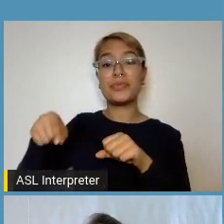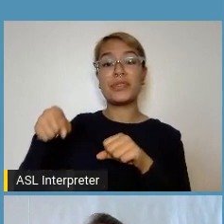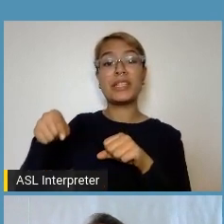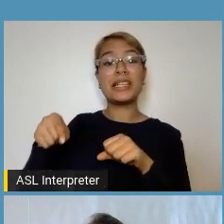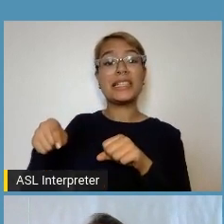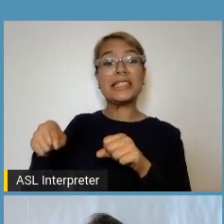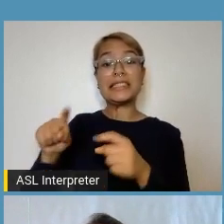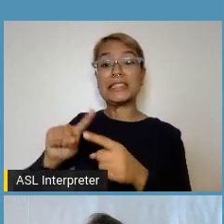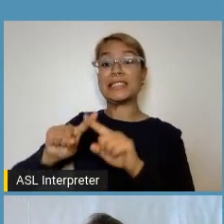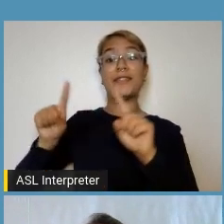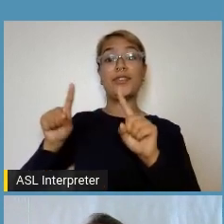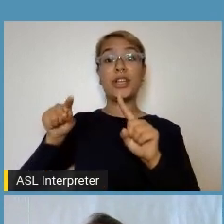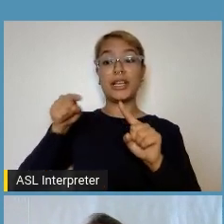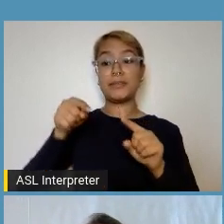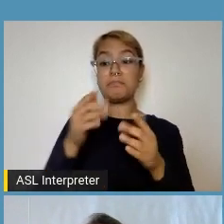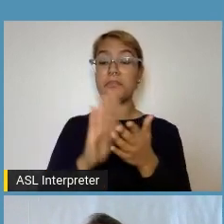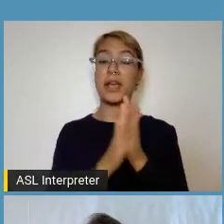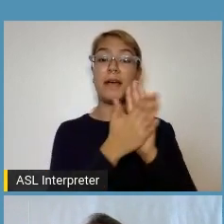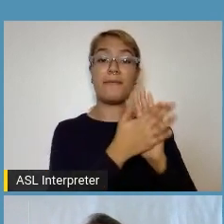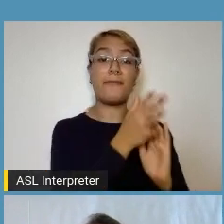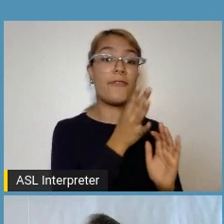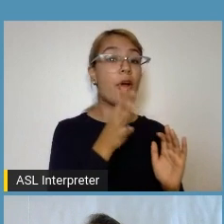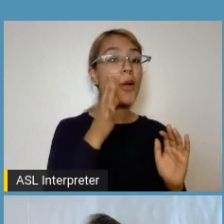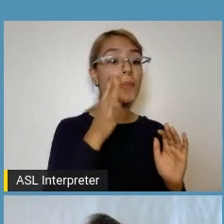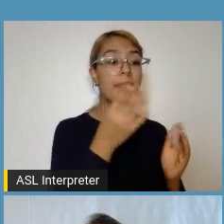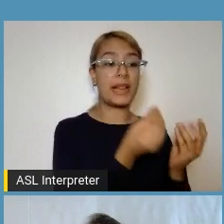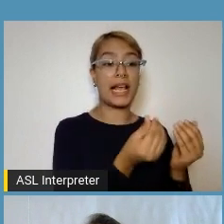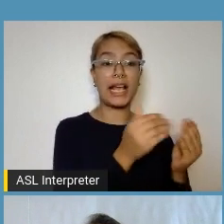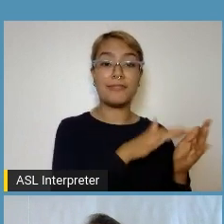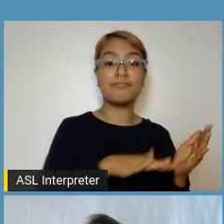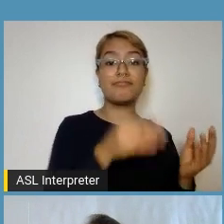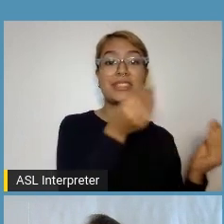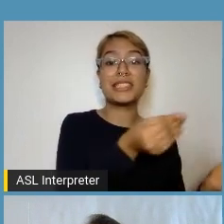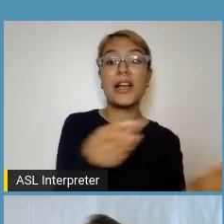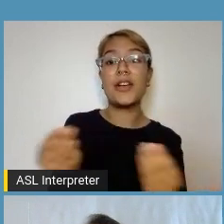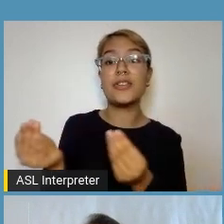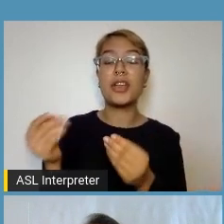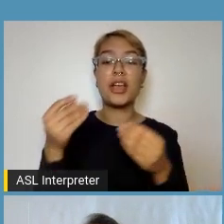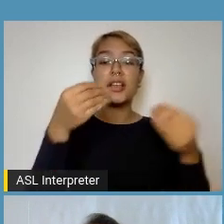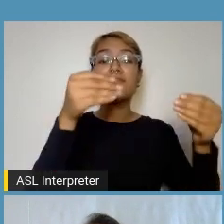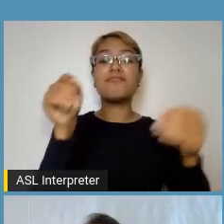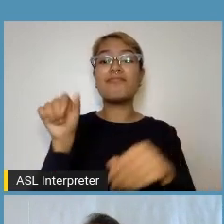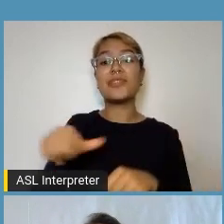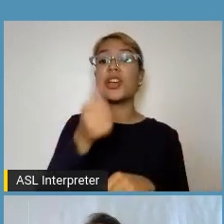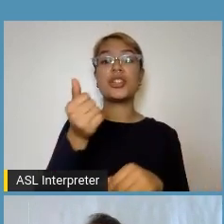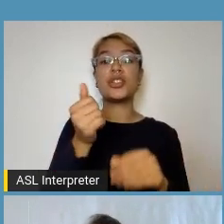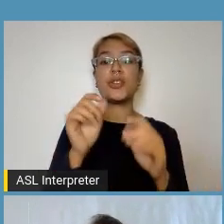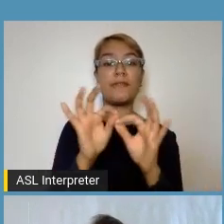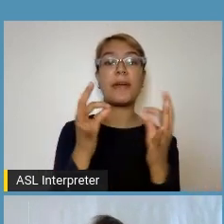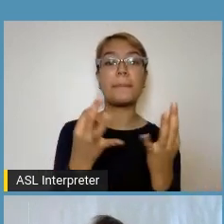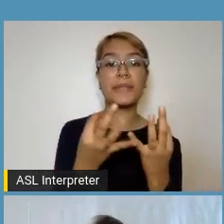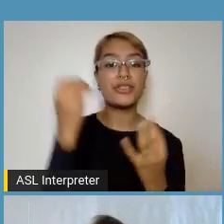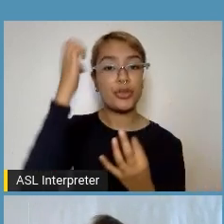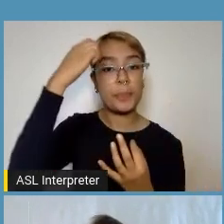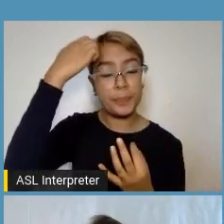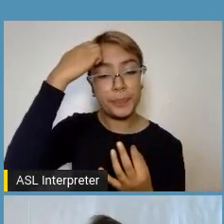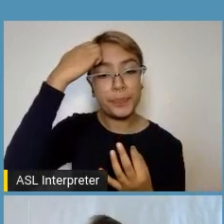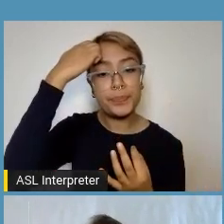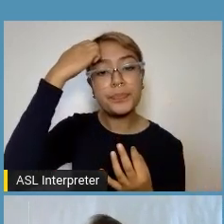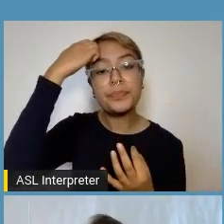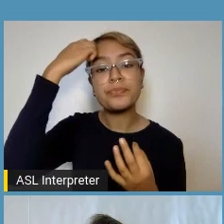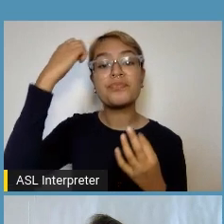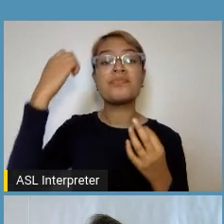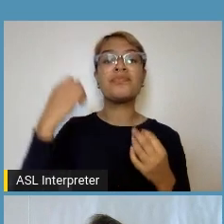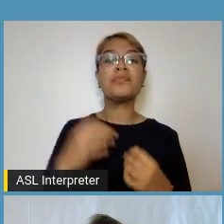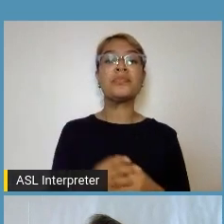farmland for themselves and to sell off to other arriving European families. During the American Revolution, the Dykeman